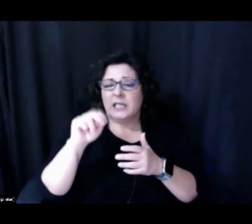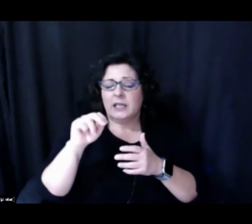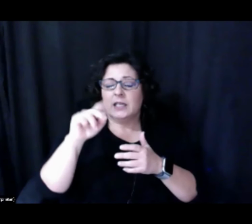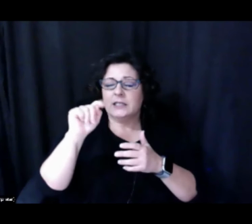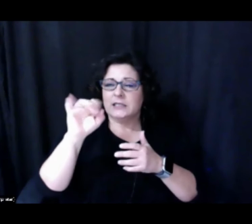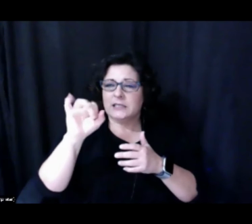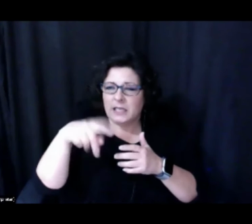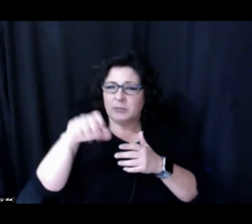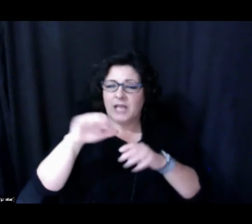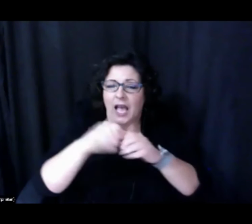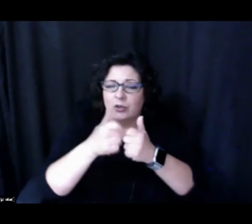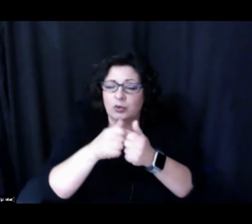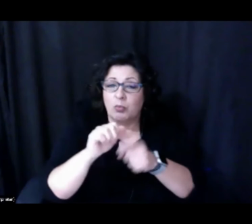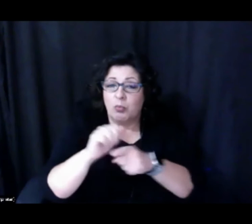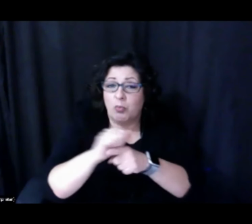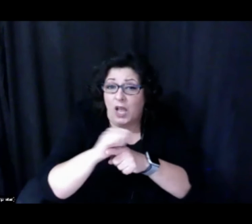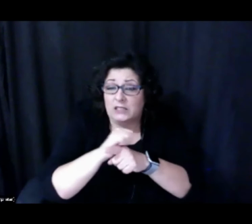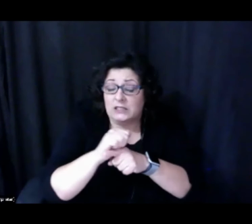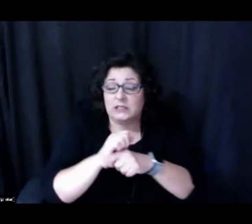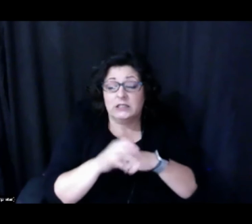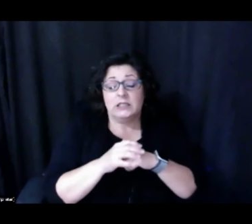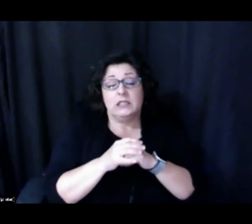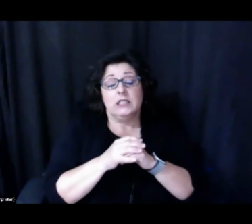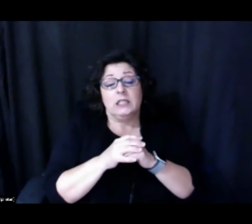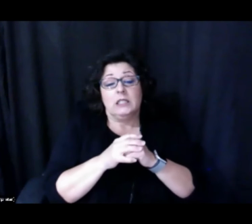practice that. So